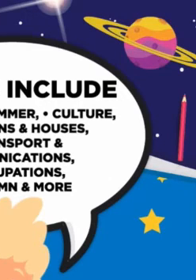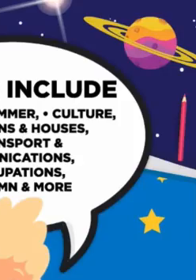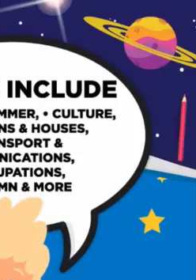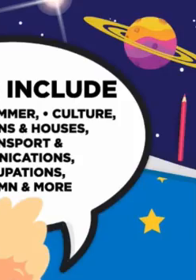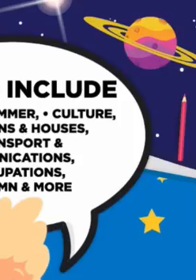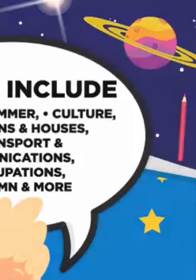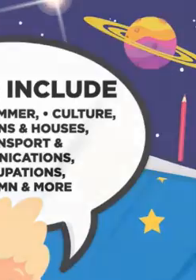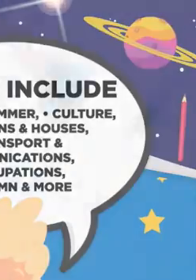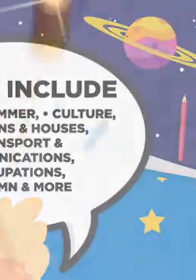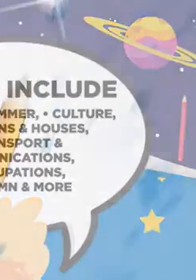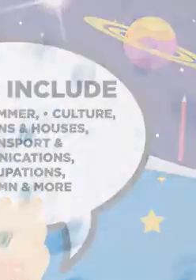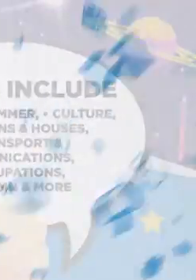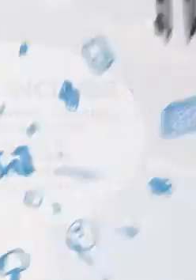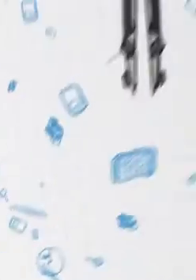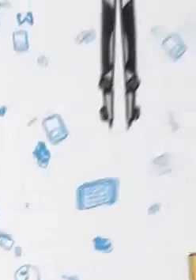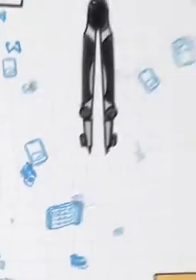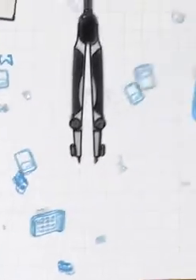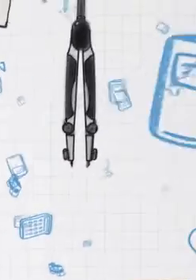languages.